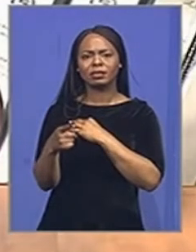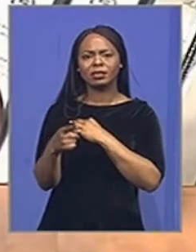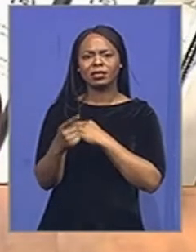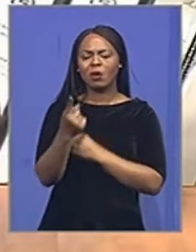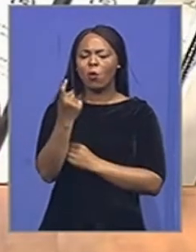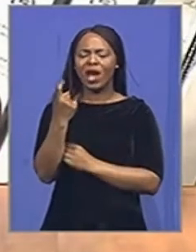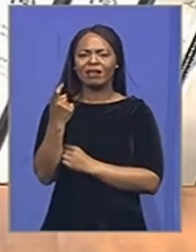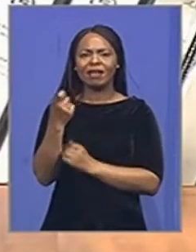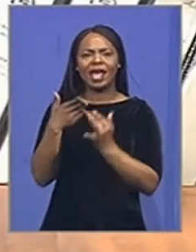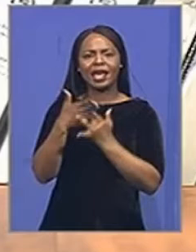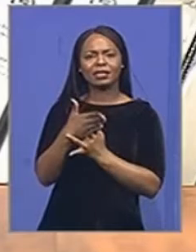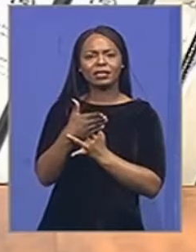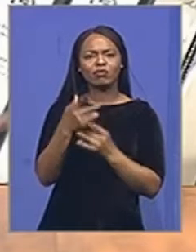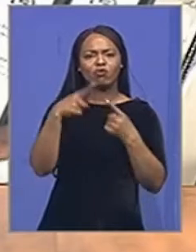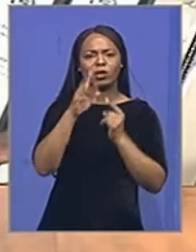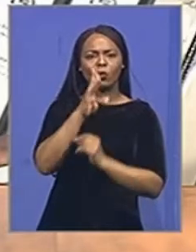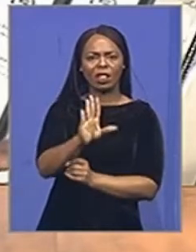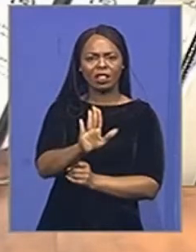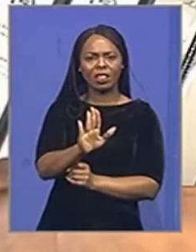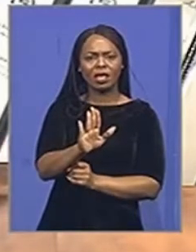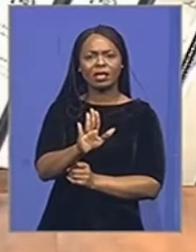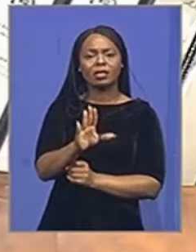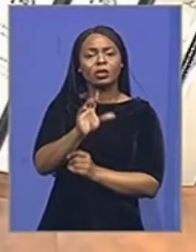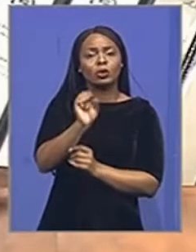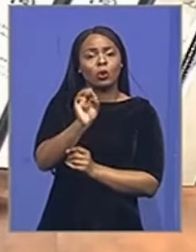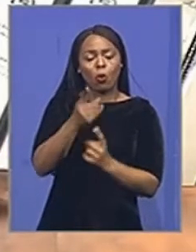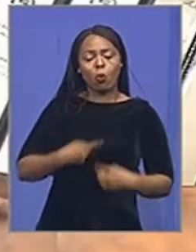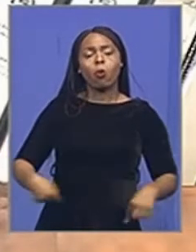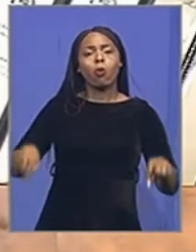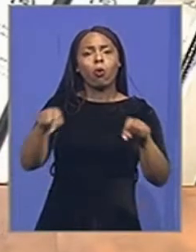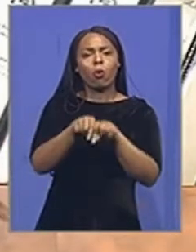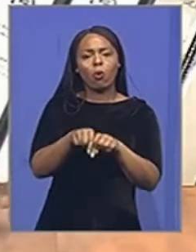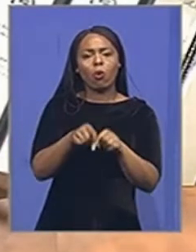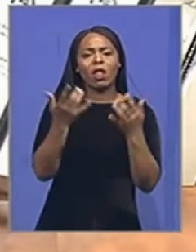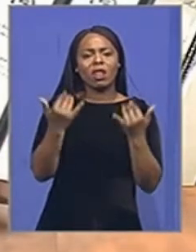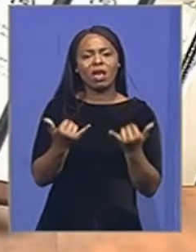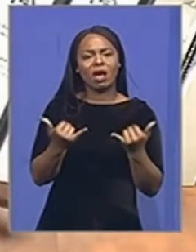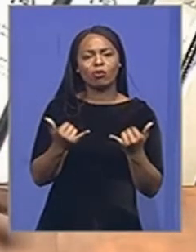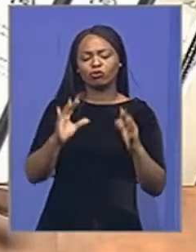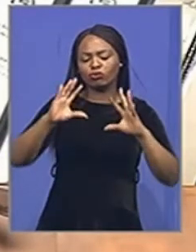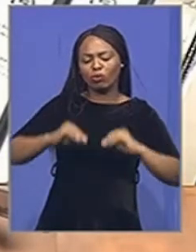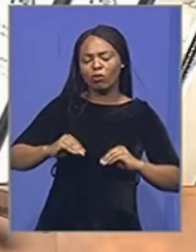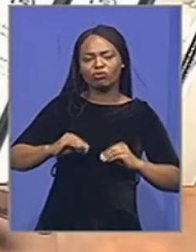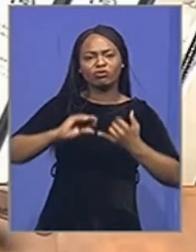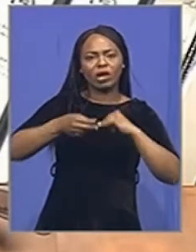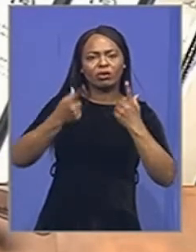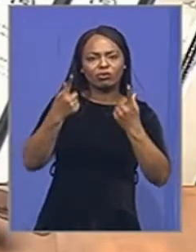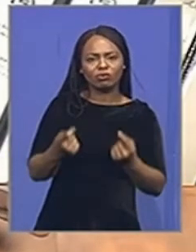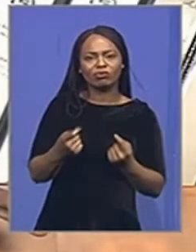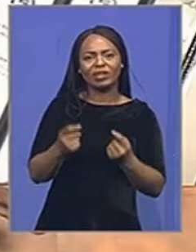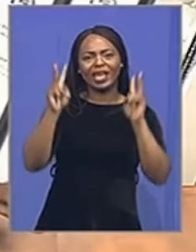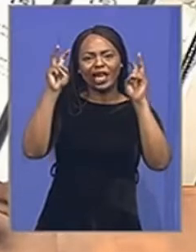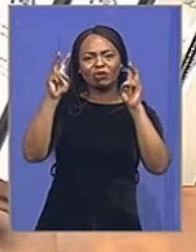point, and all of us would then stop what we were trying to do with regard to